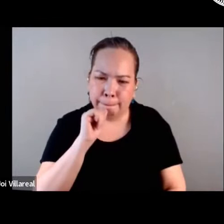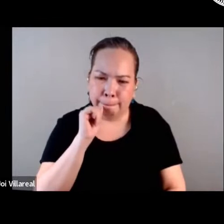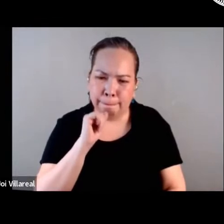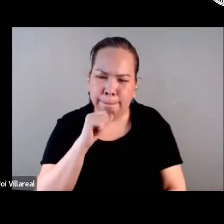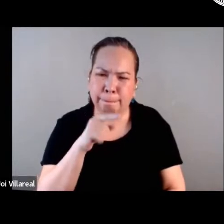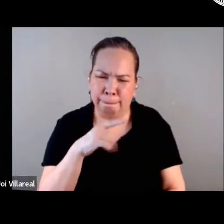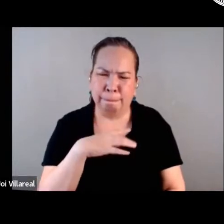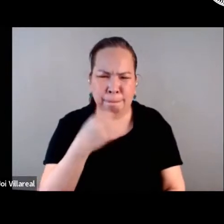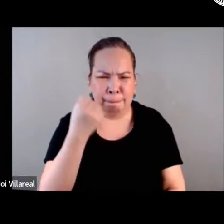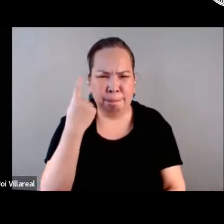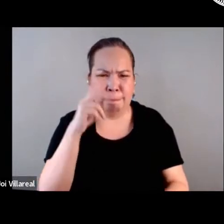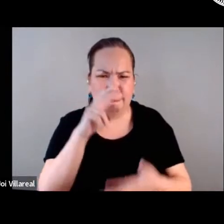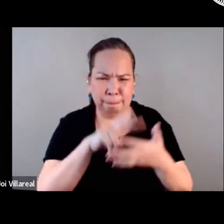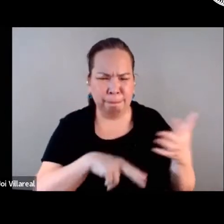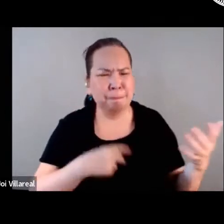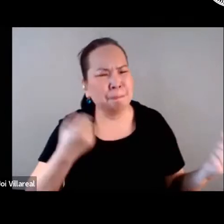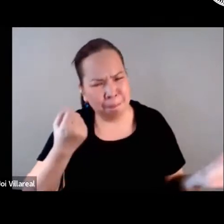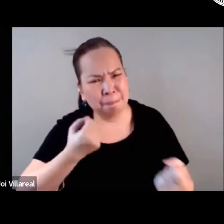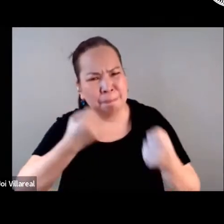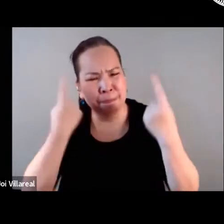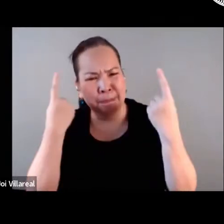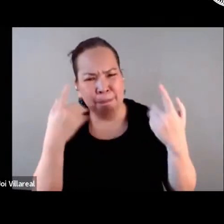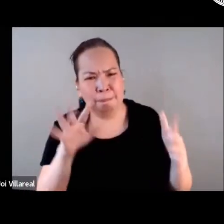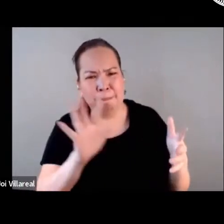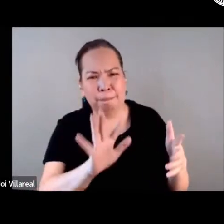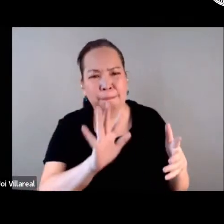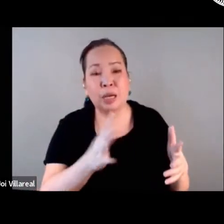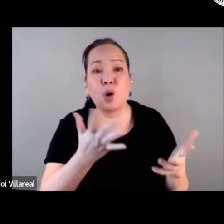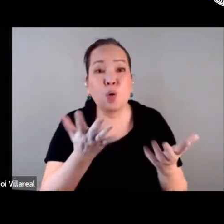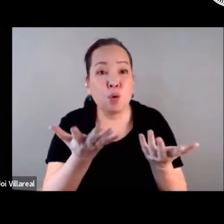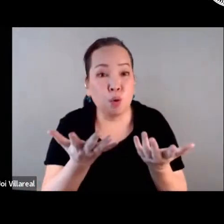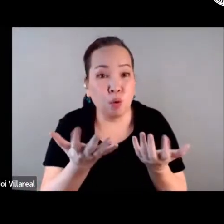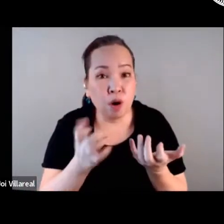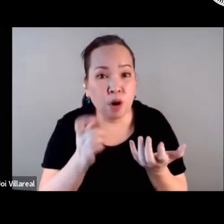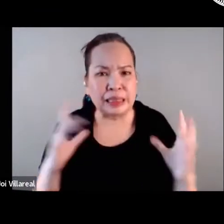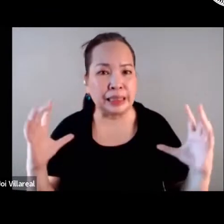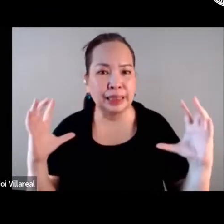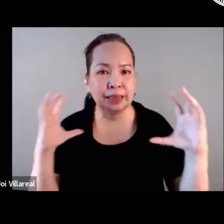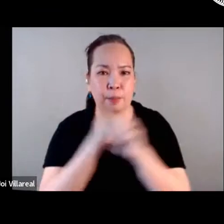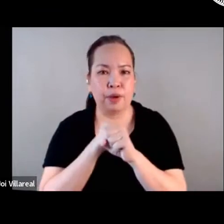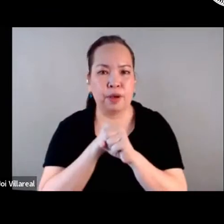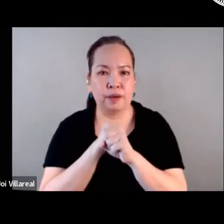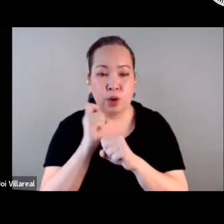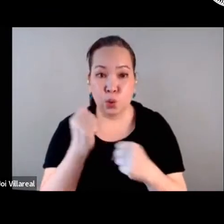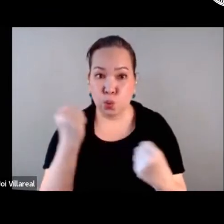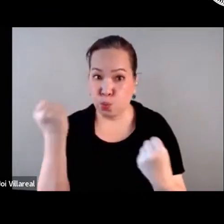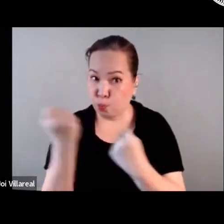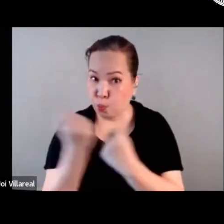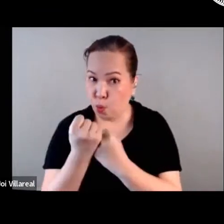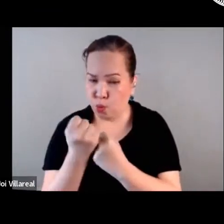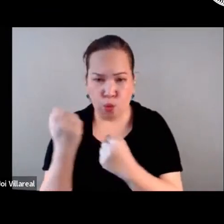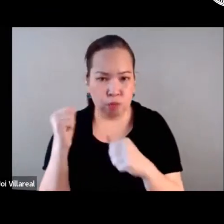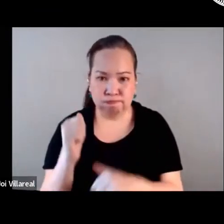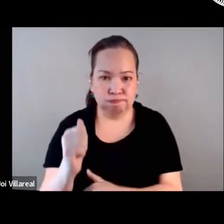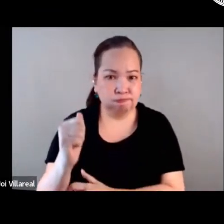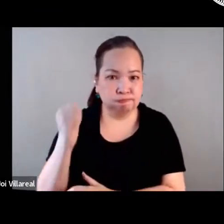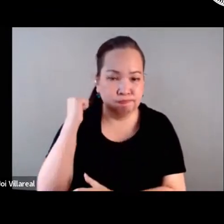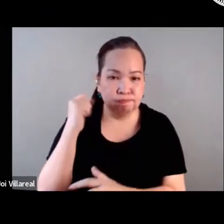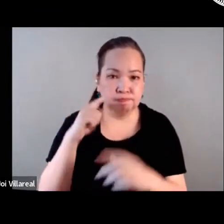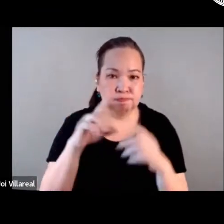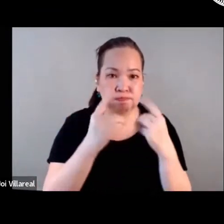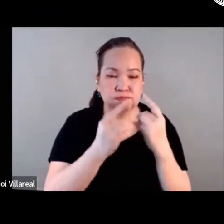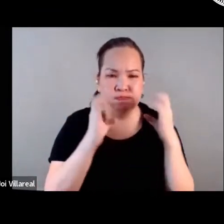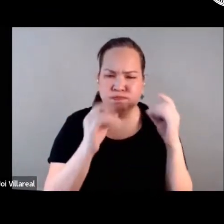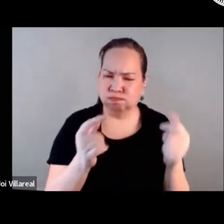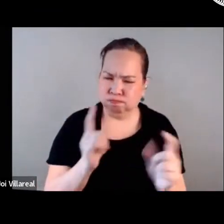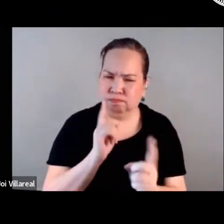We understand what you're saying kasi you've ang gusto lang namin in summary, do you support the bills in the DepEd or hindi? Yun lang